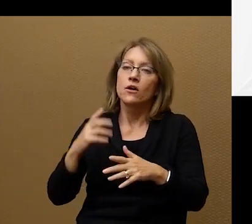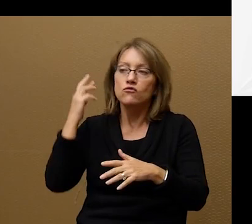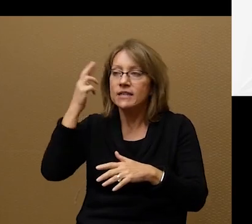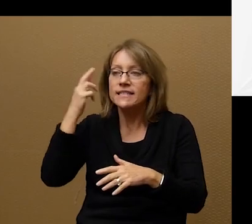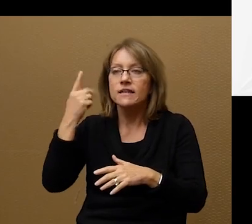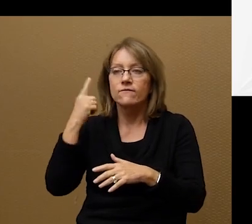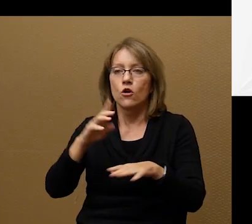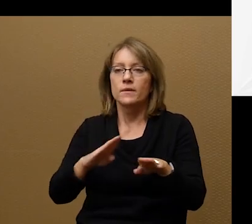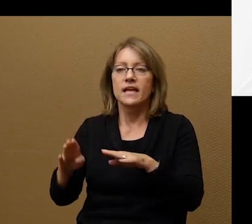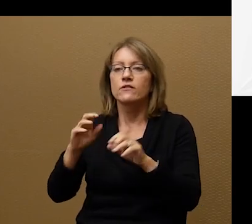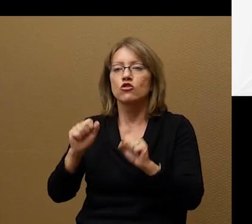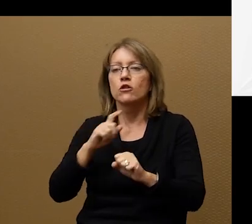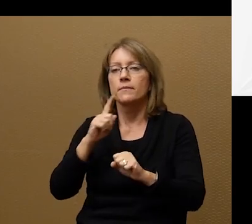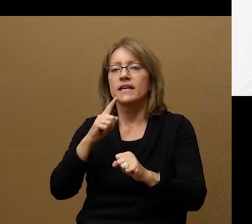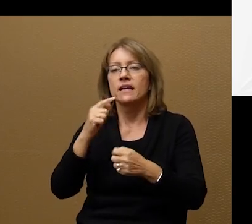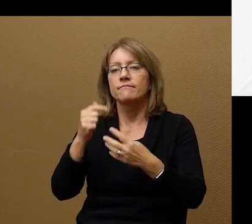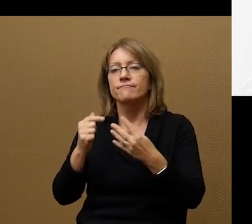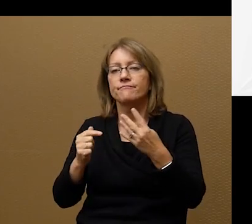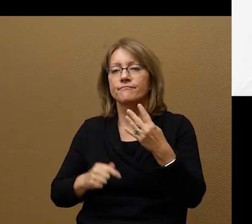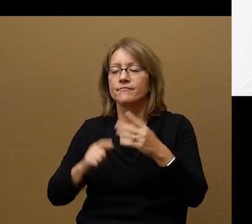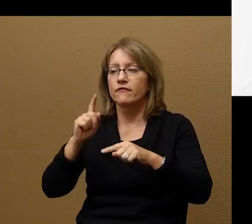things.